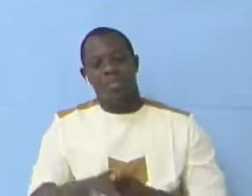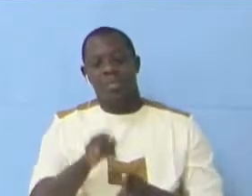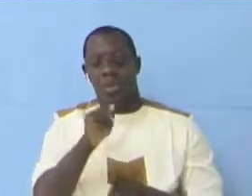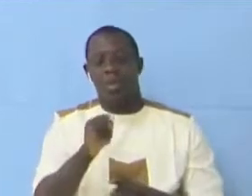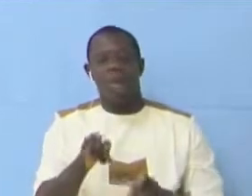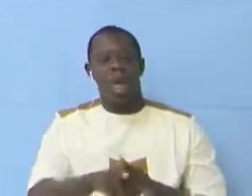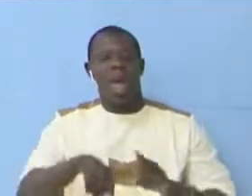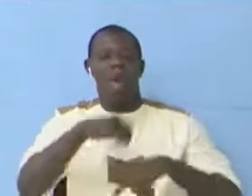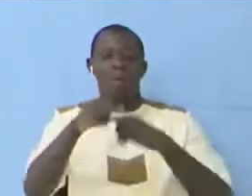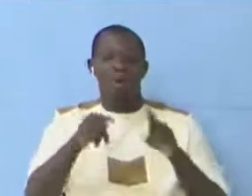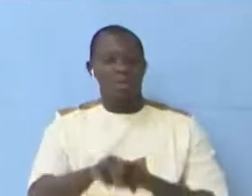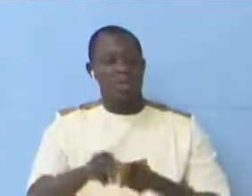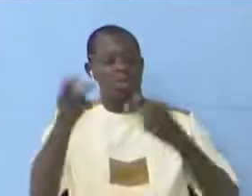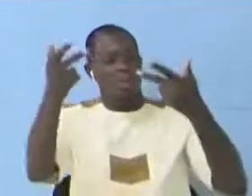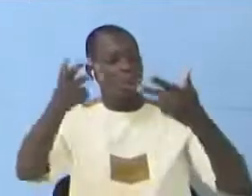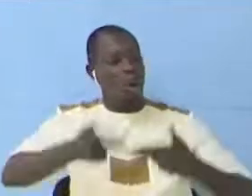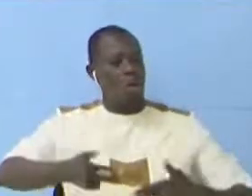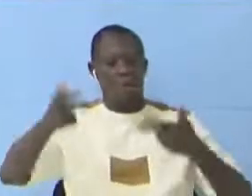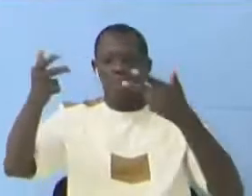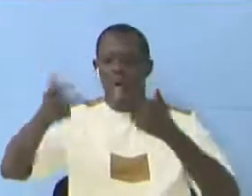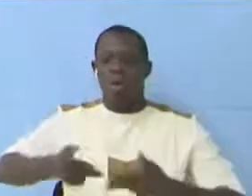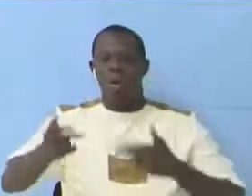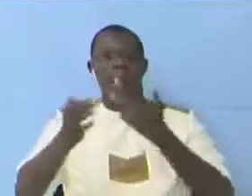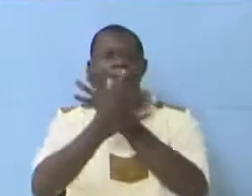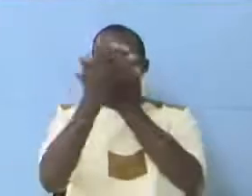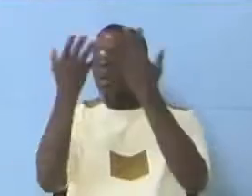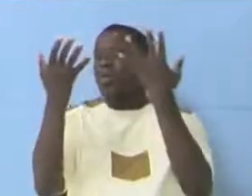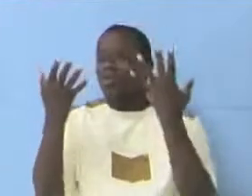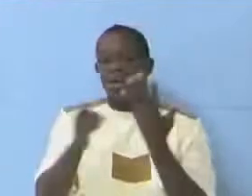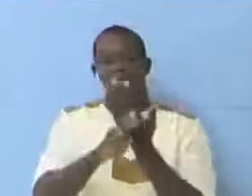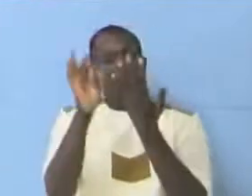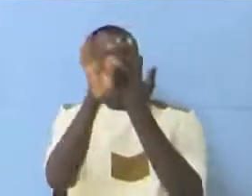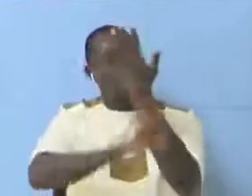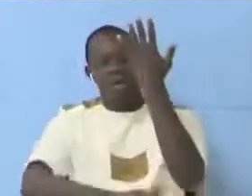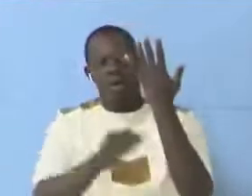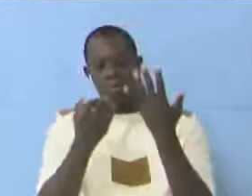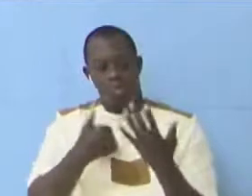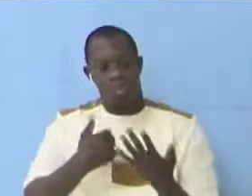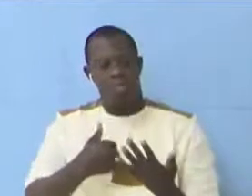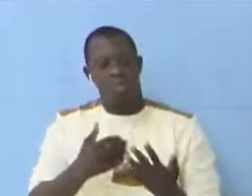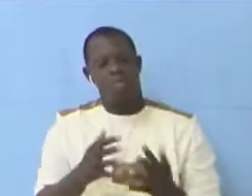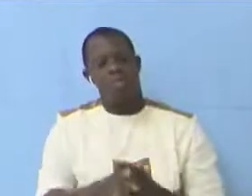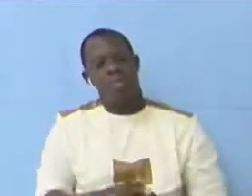that accommodate a lot of foreigners.